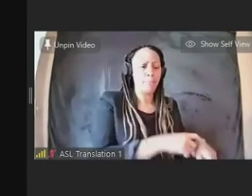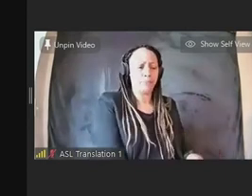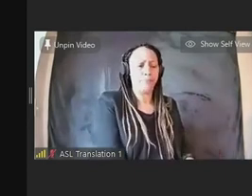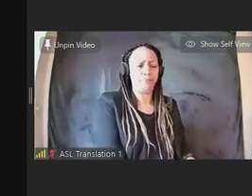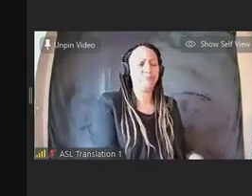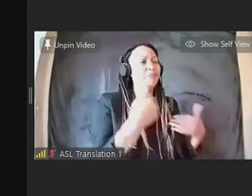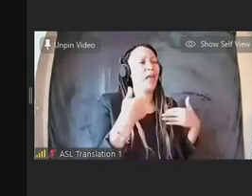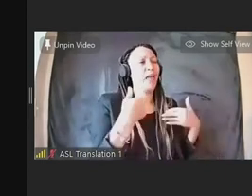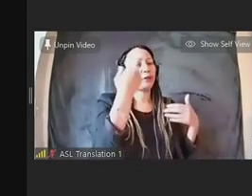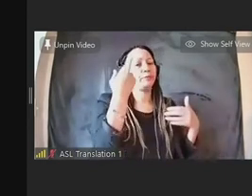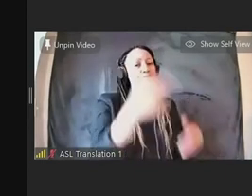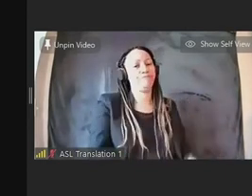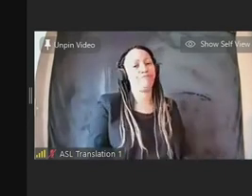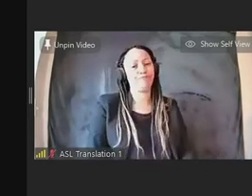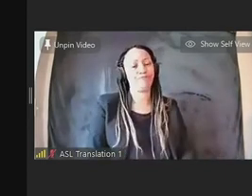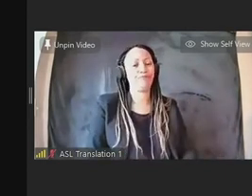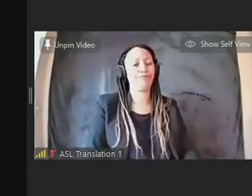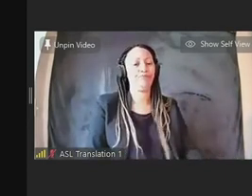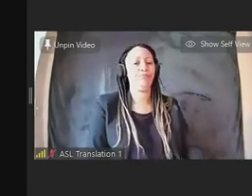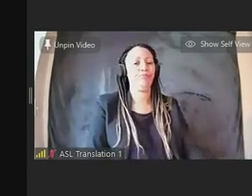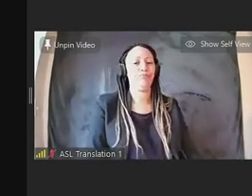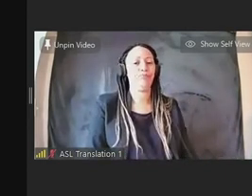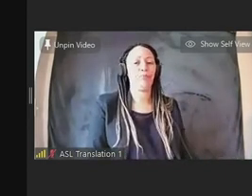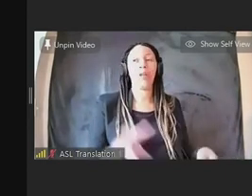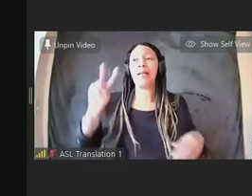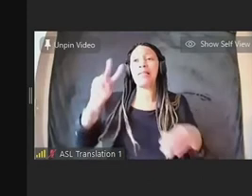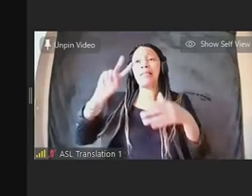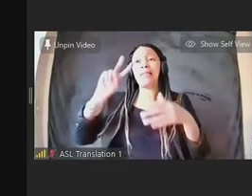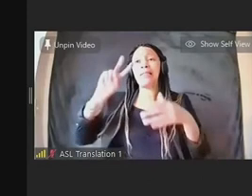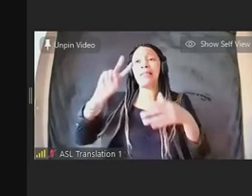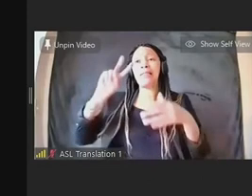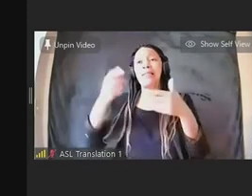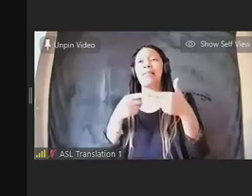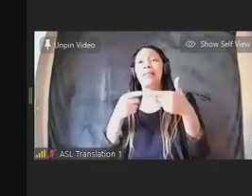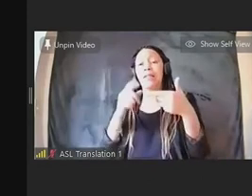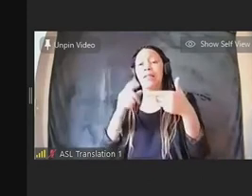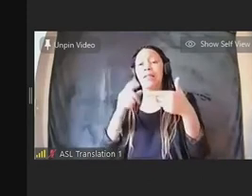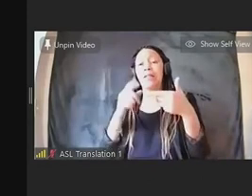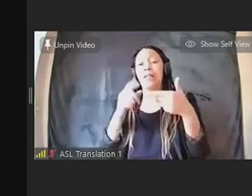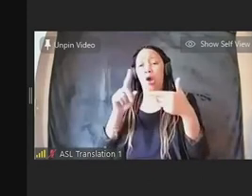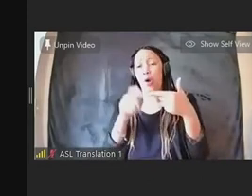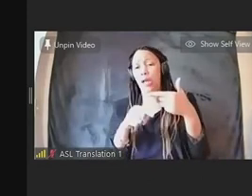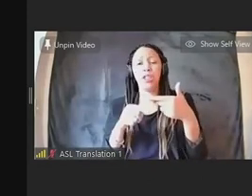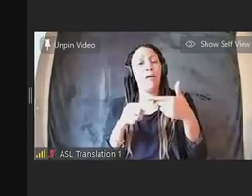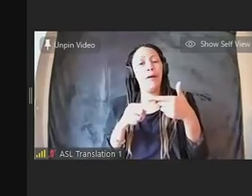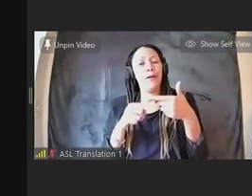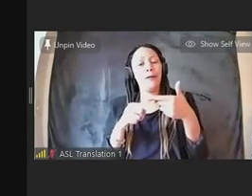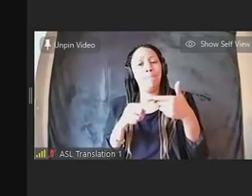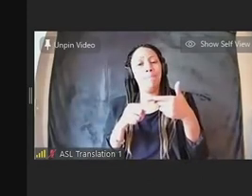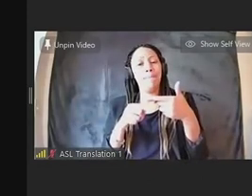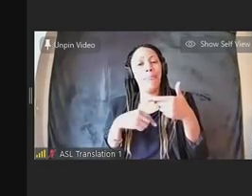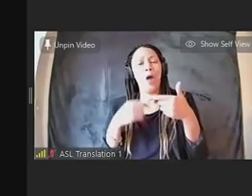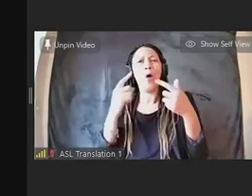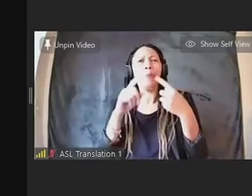reasons. Yeah. Okay. Thanks. My second question just had to do with the comments that we raised at the review about the sort of architectural expression